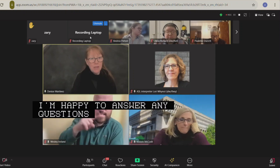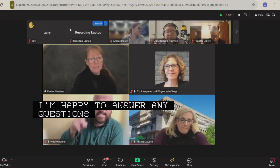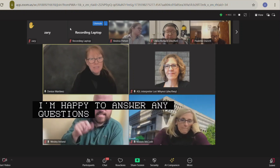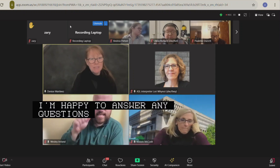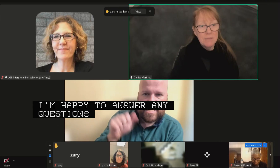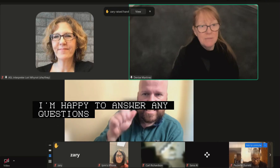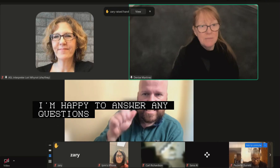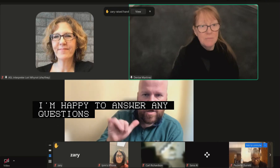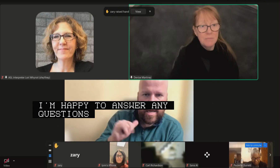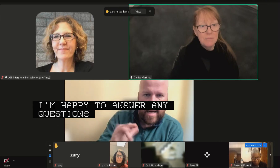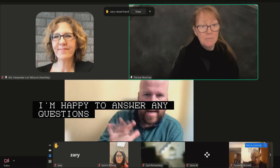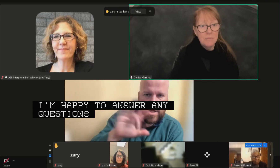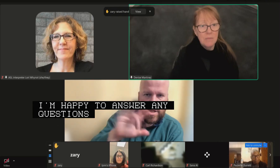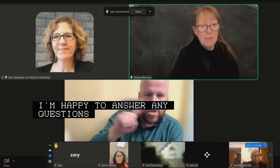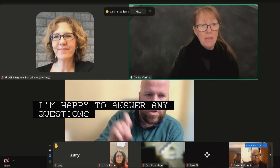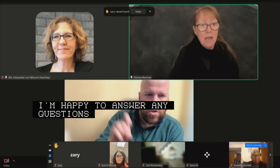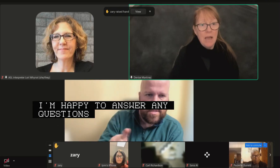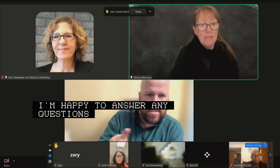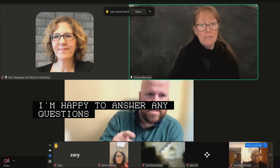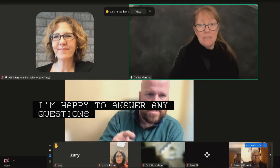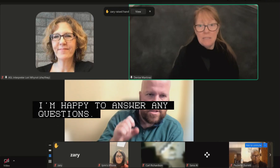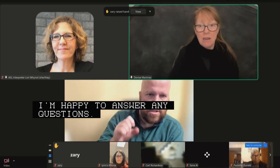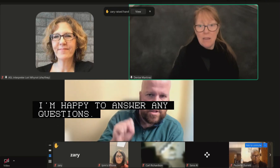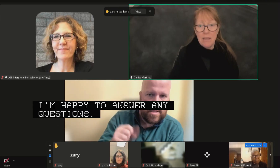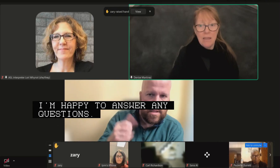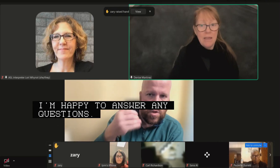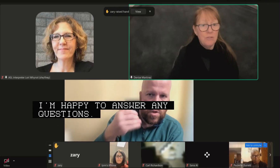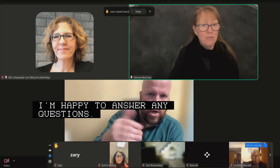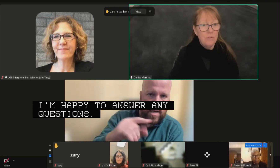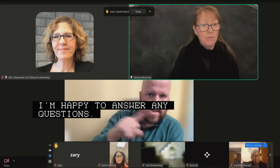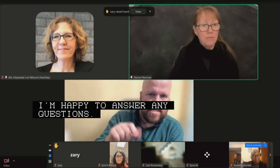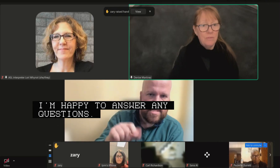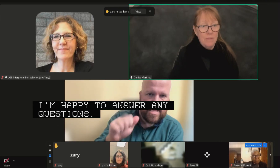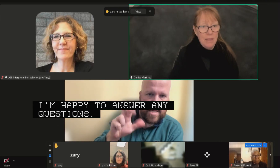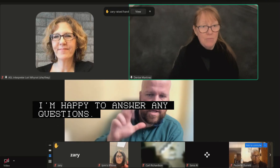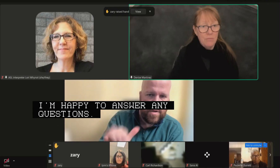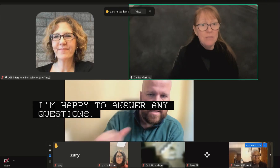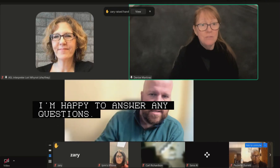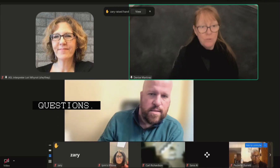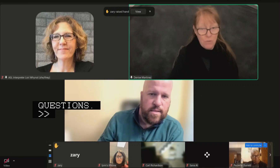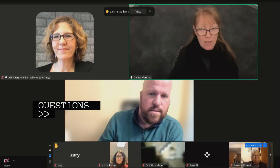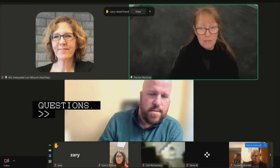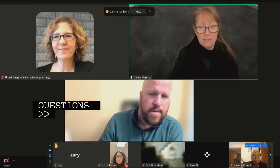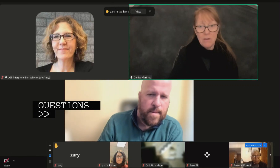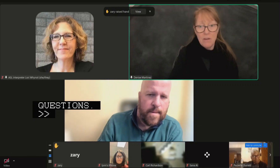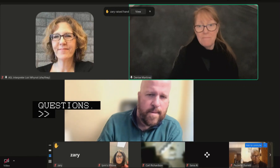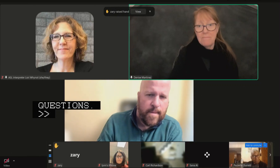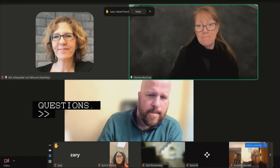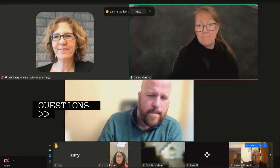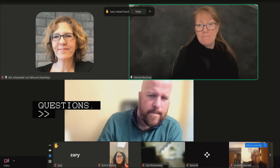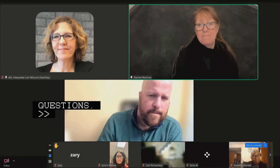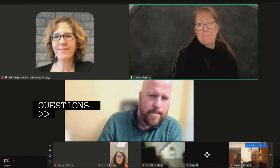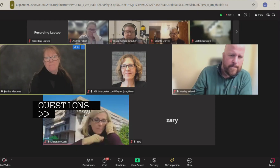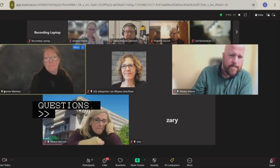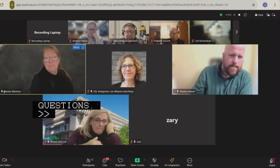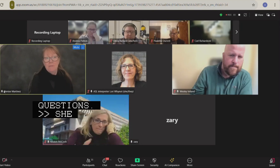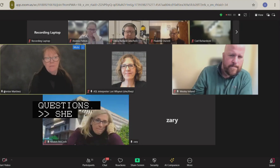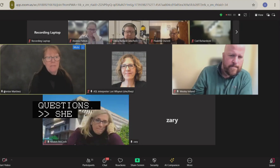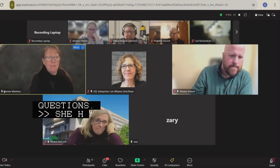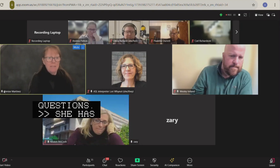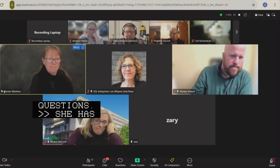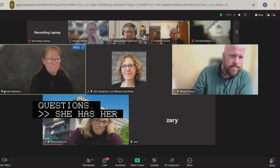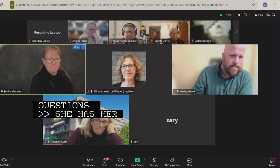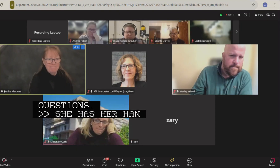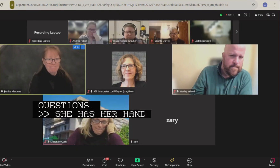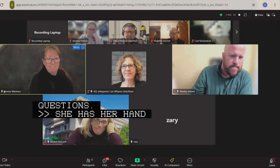This is Wes. I see Zaria has her hand raised. Go ahead, Zaria.